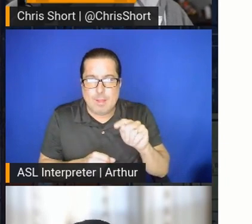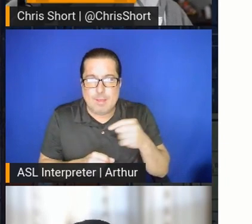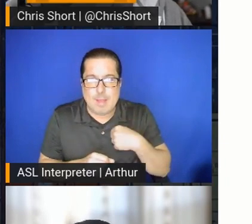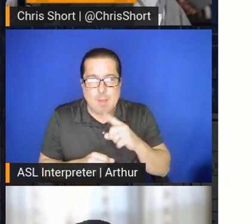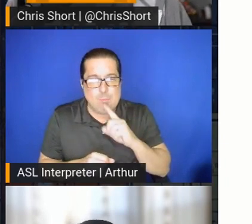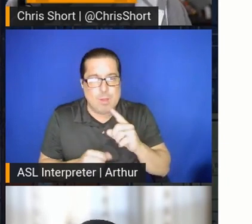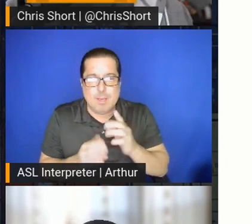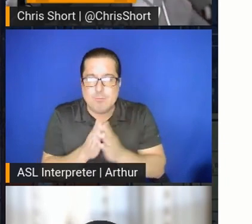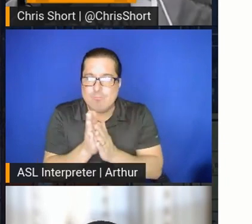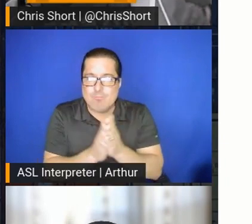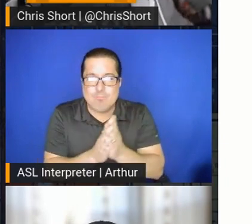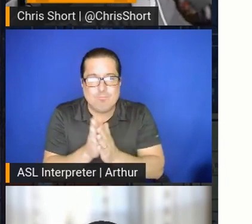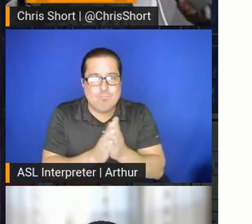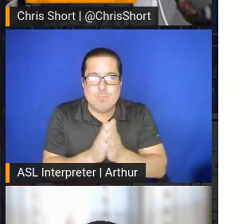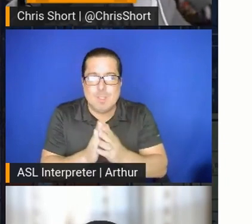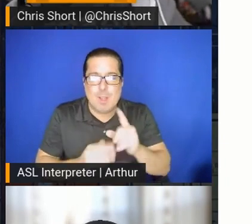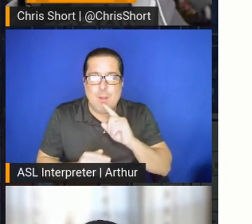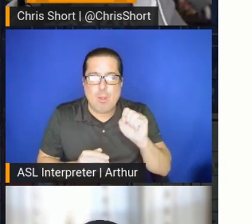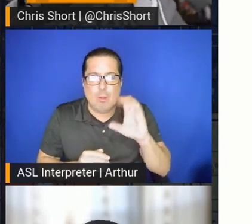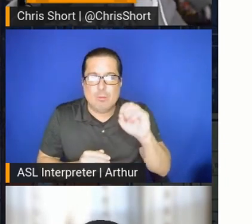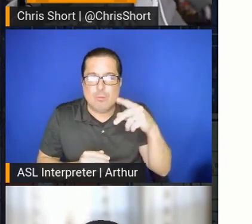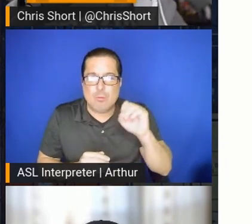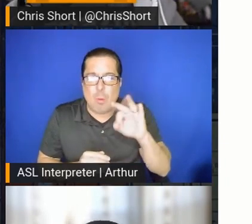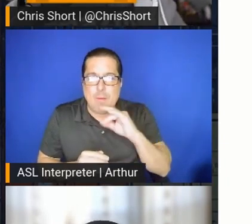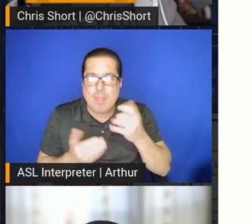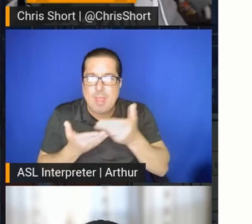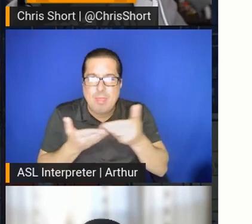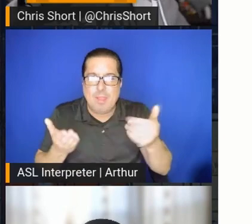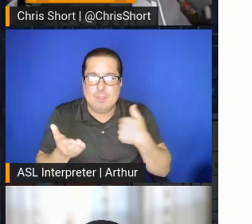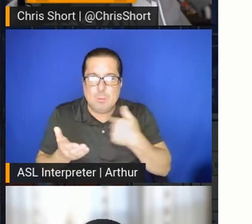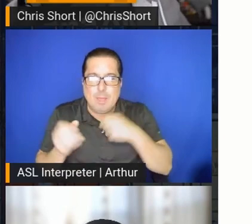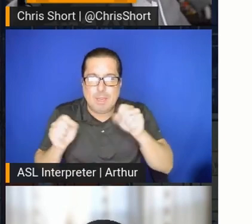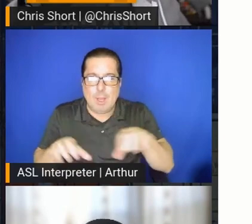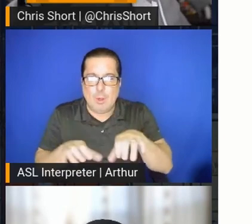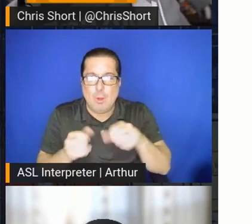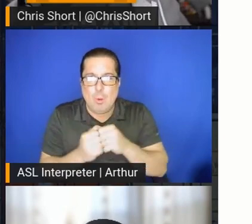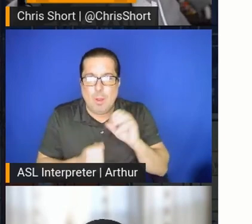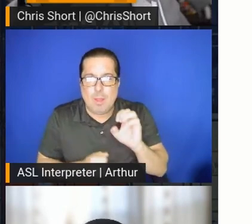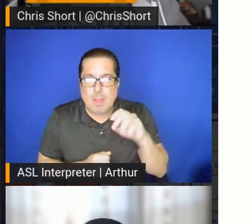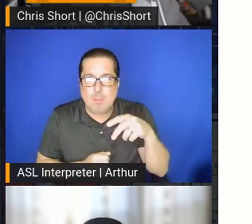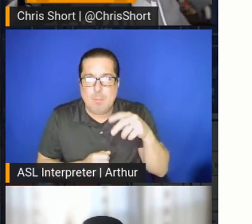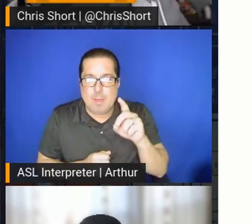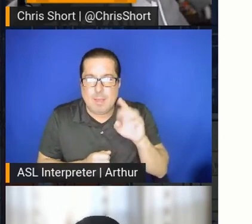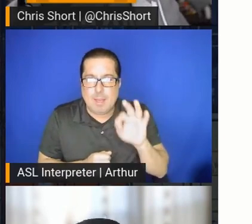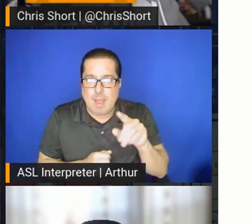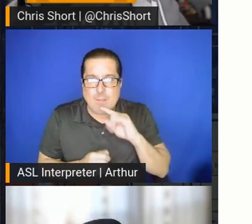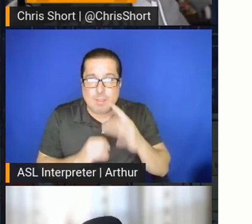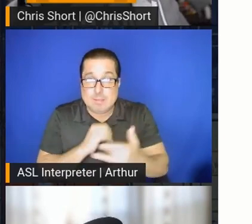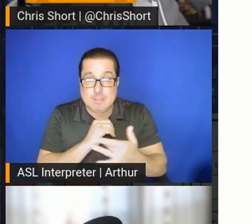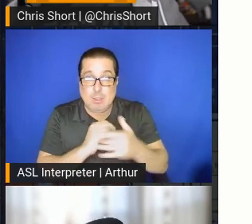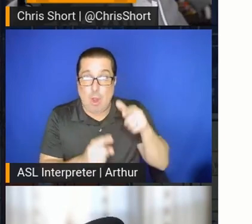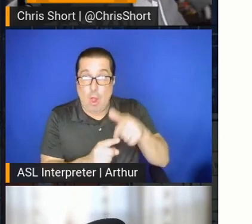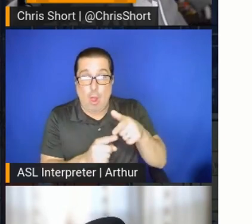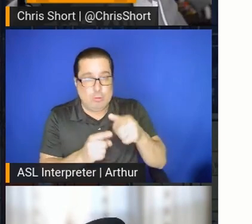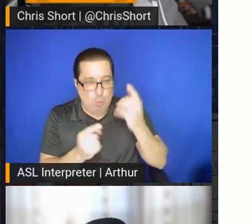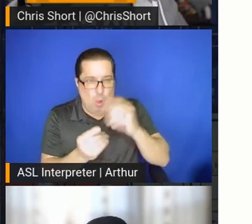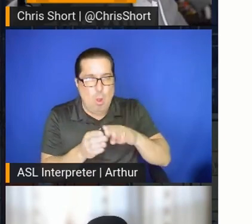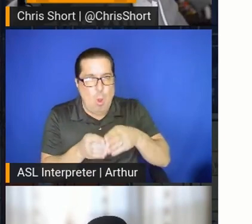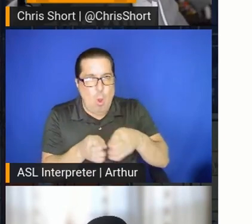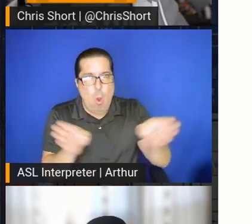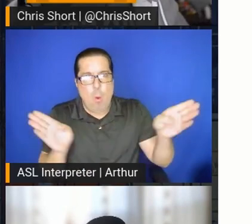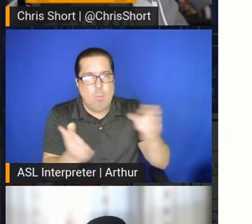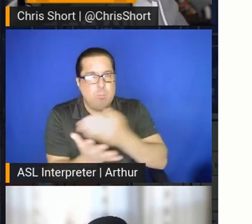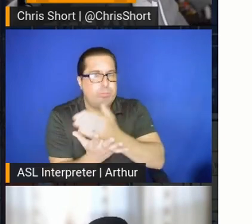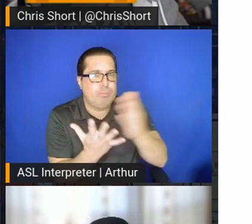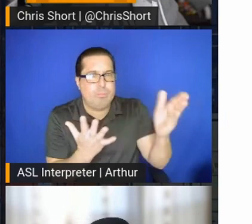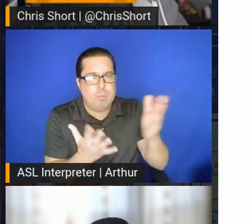the scope of the things that we can do with eBPF as a technology. For folks who are maybe watching and aren't